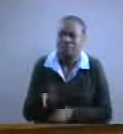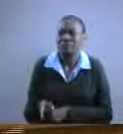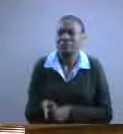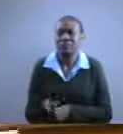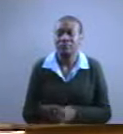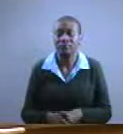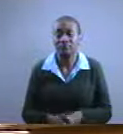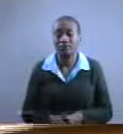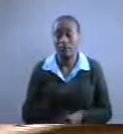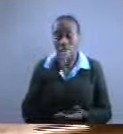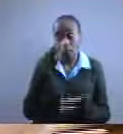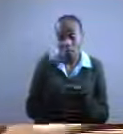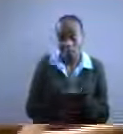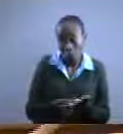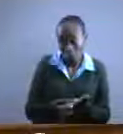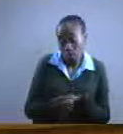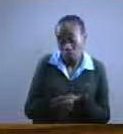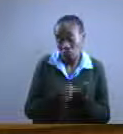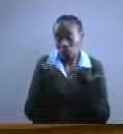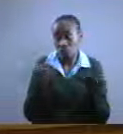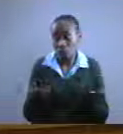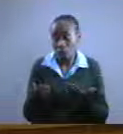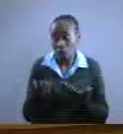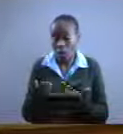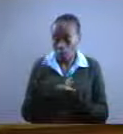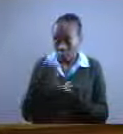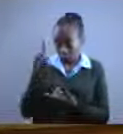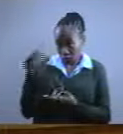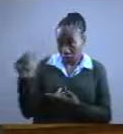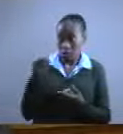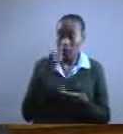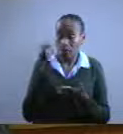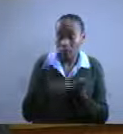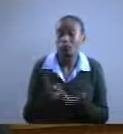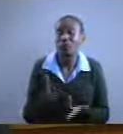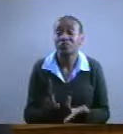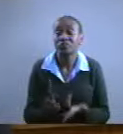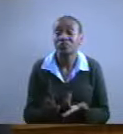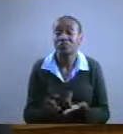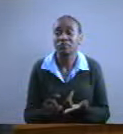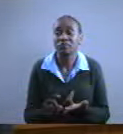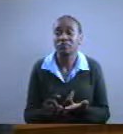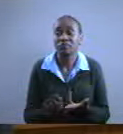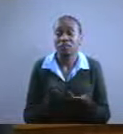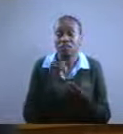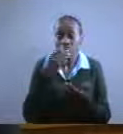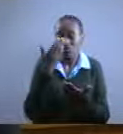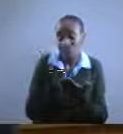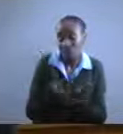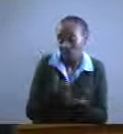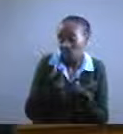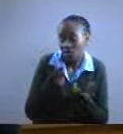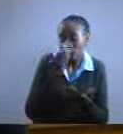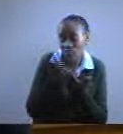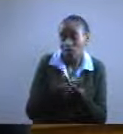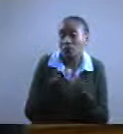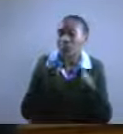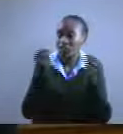fixes for all of these problems in committee as the Democratic Alliance, and every single one was outvoted by the ANC in